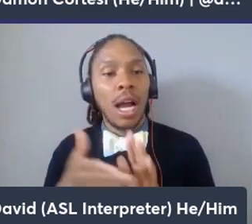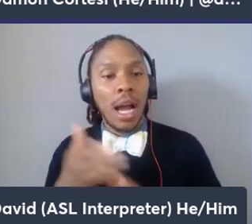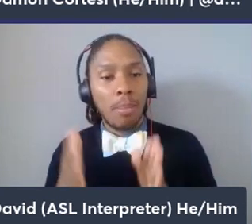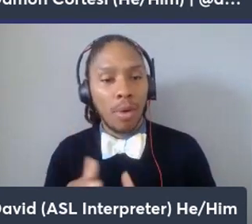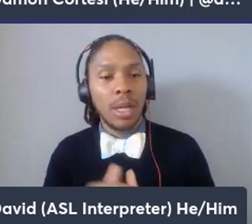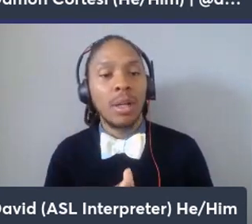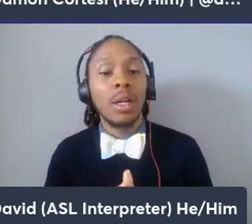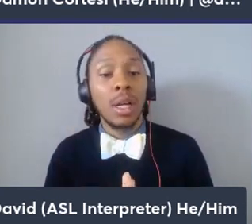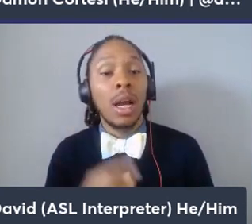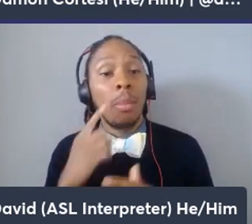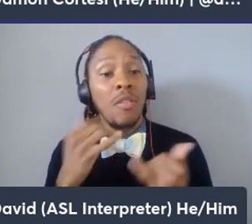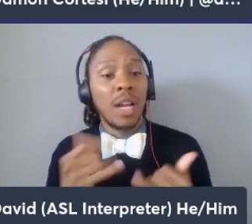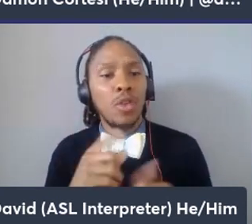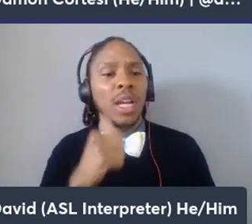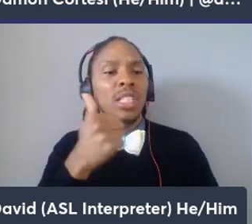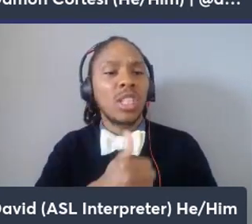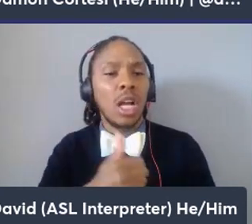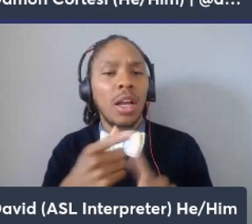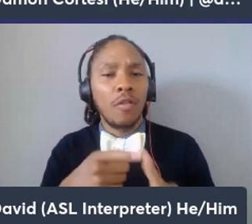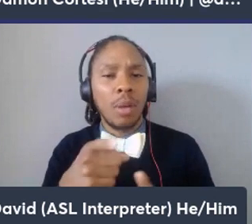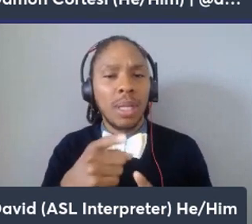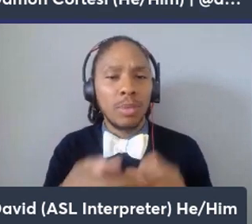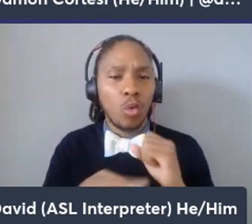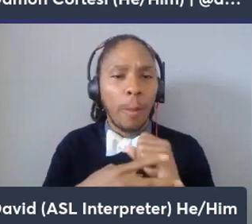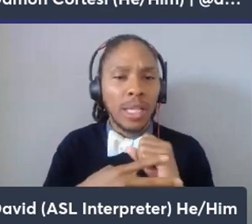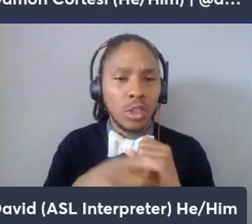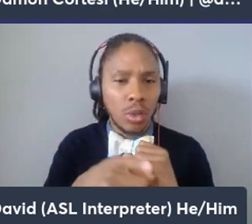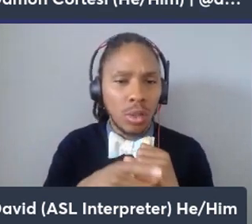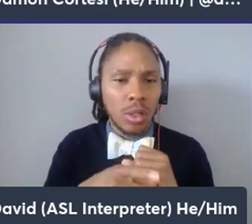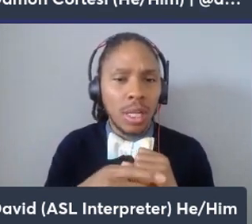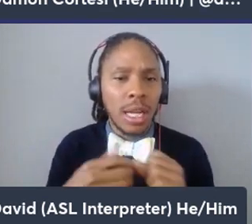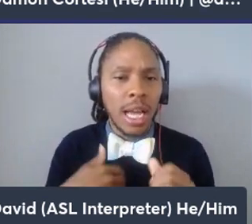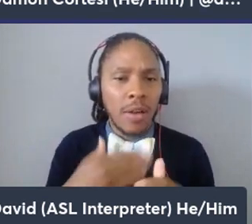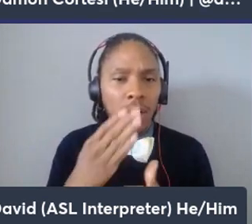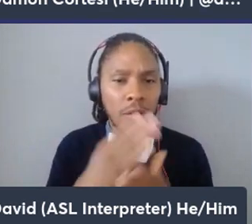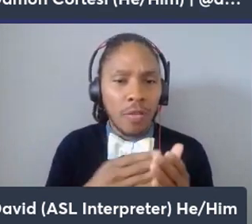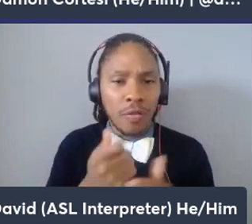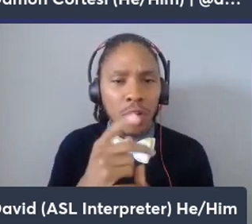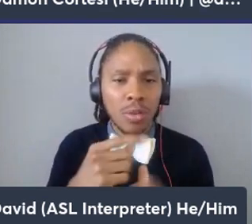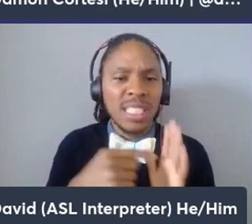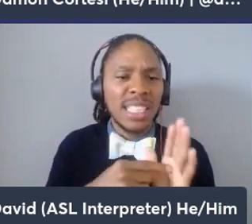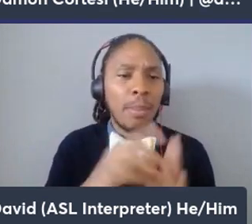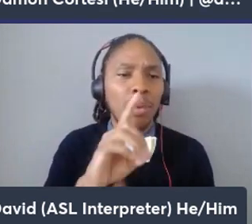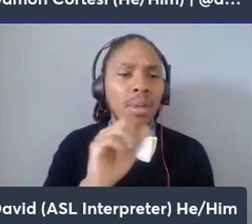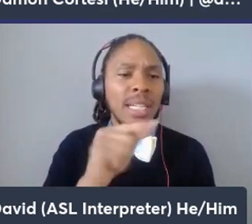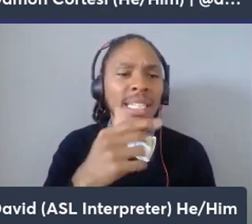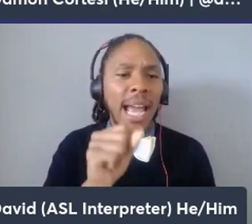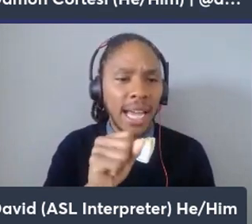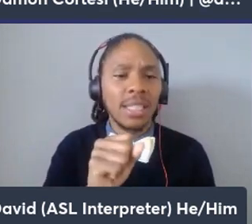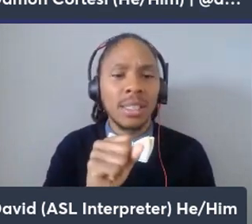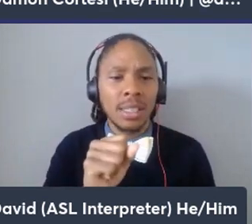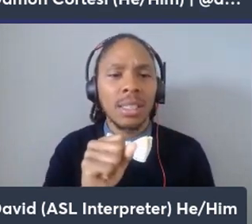time being, you can just install it from this repository. And we've got a couple sample DAGs in there too. So these are the